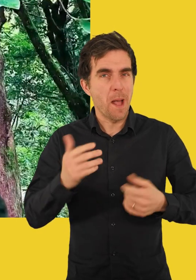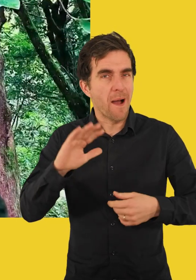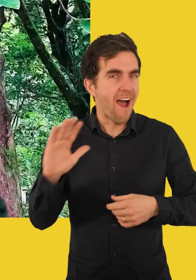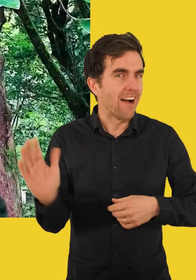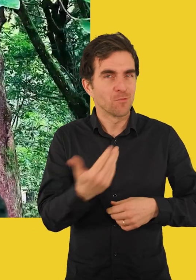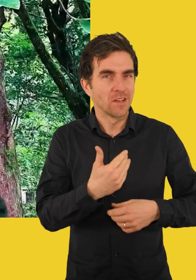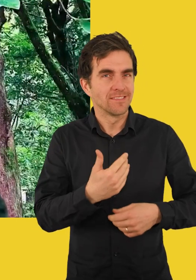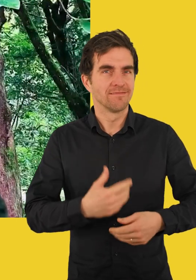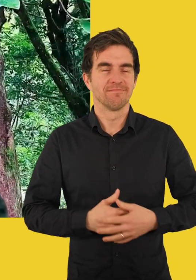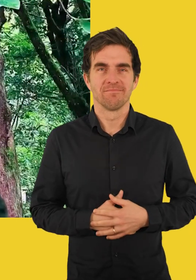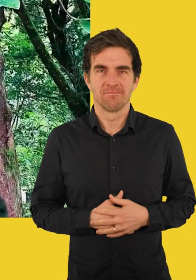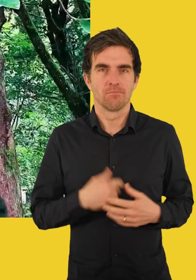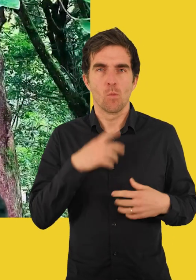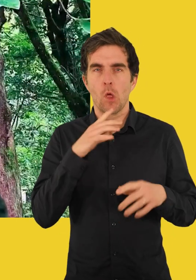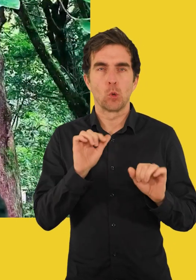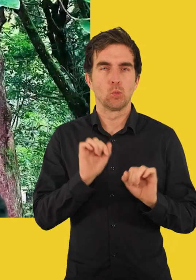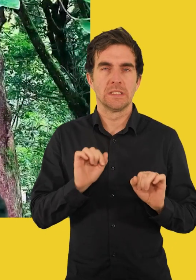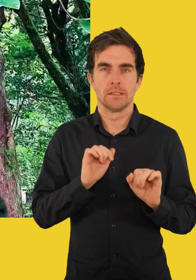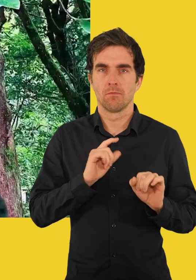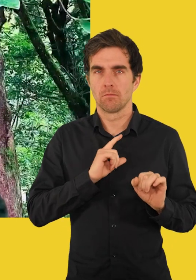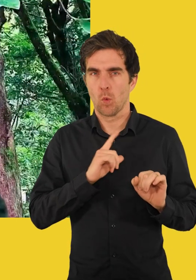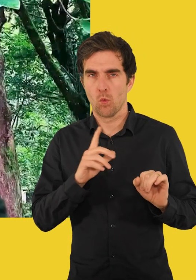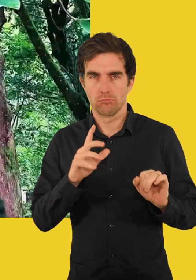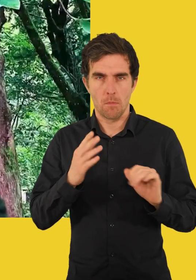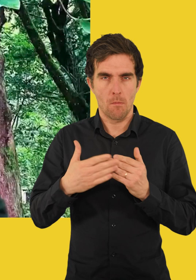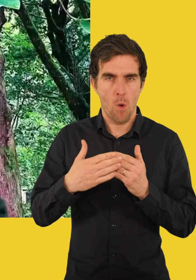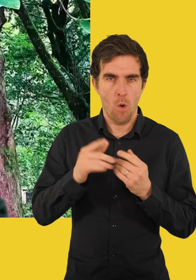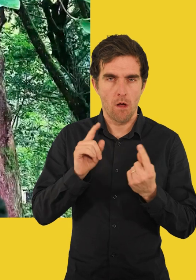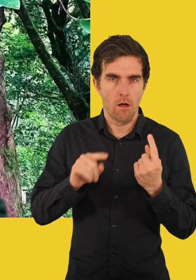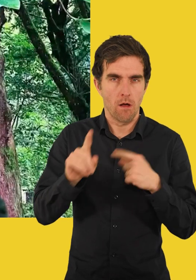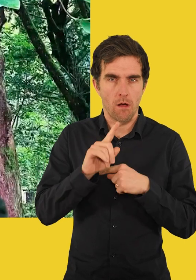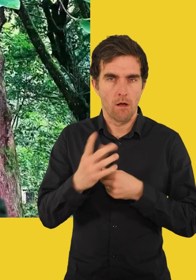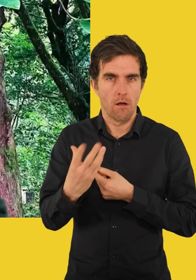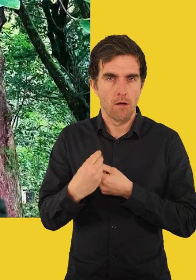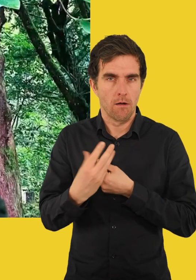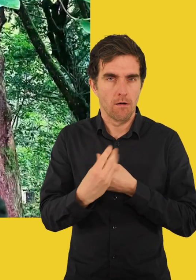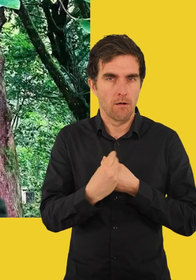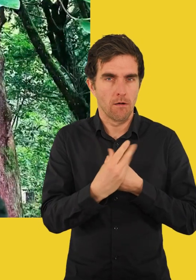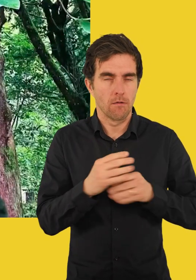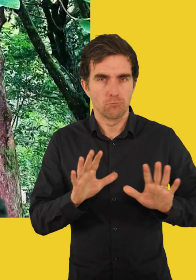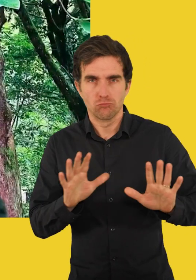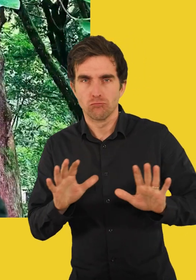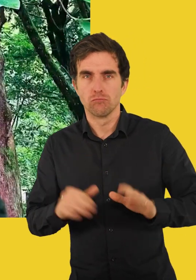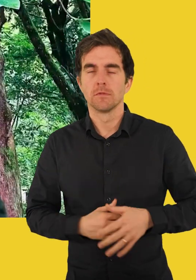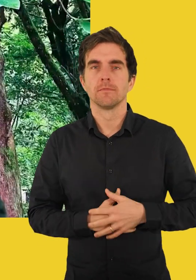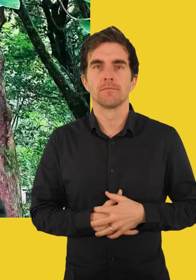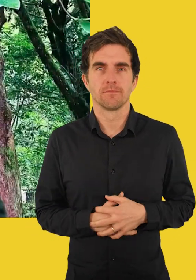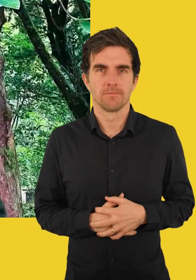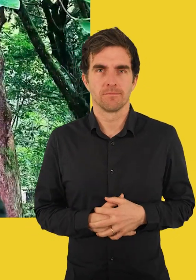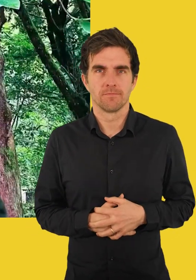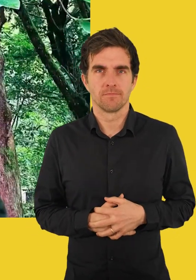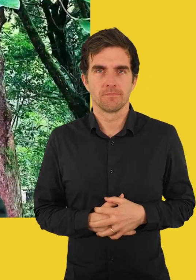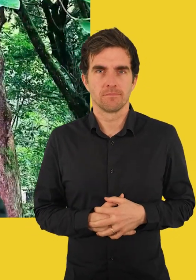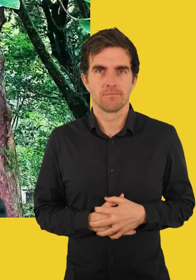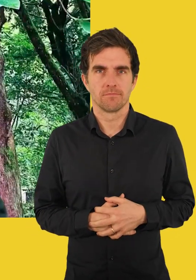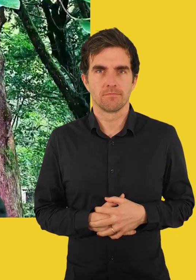Welcome everyone. I'm just going to wait for a second to see more of our